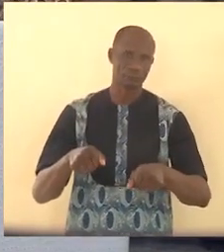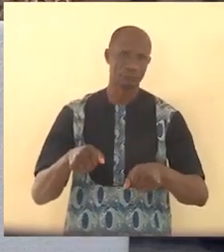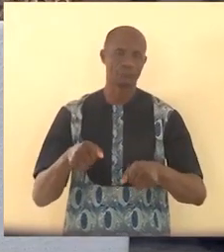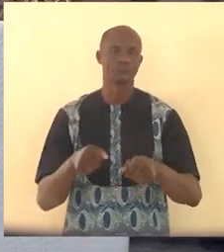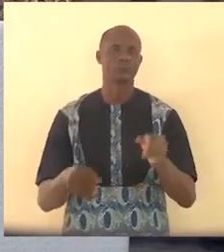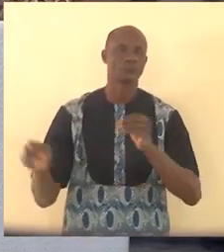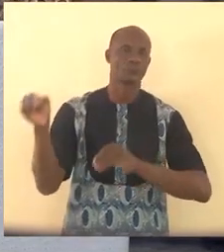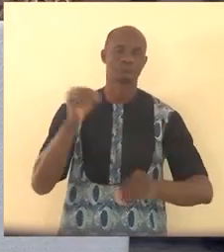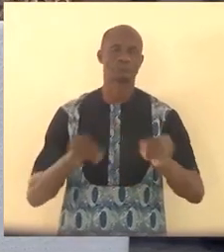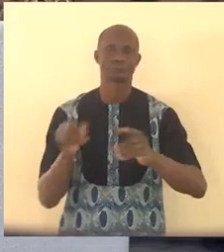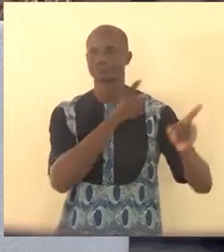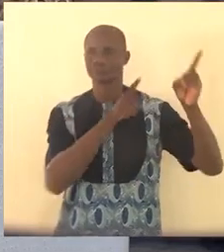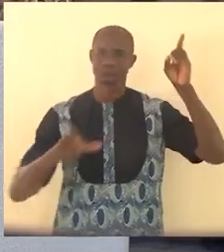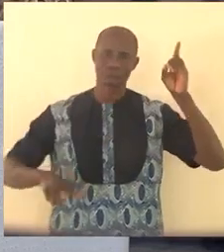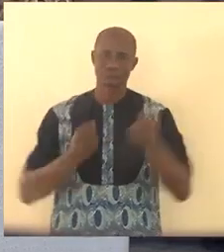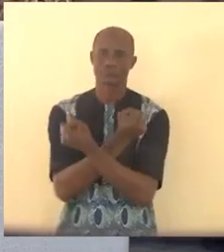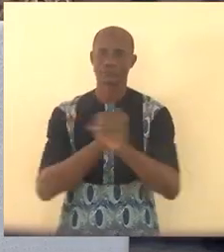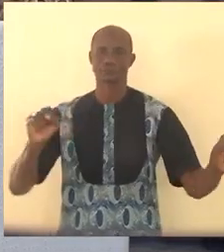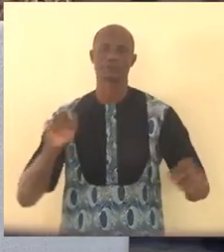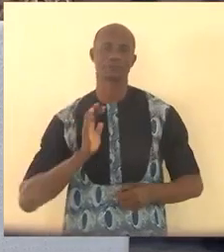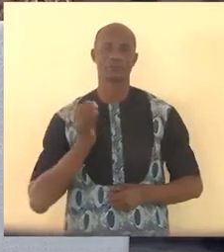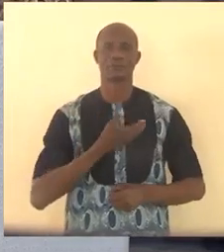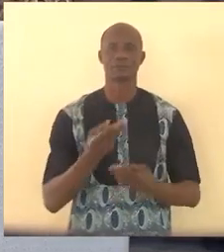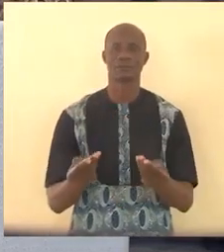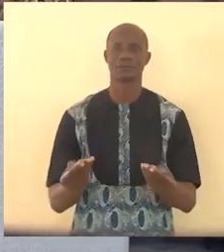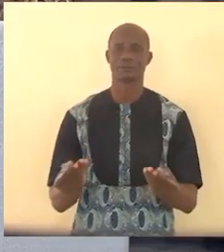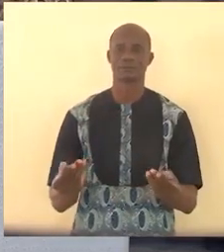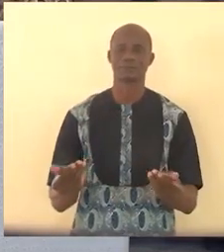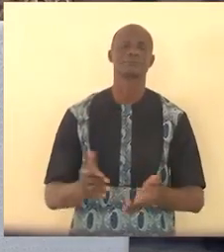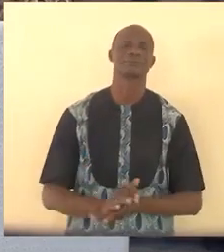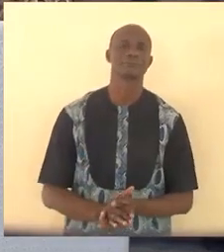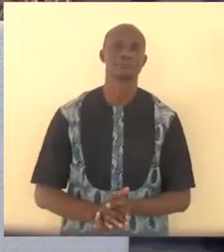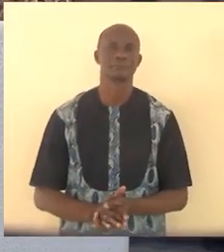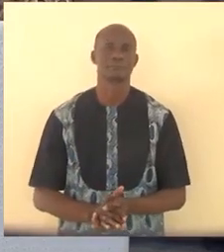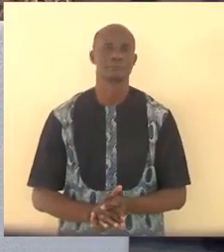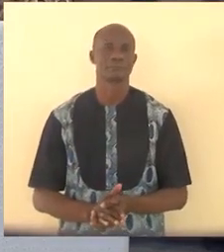able. Oh Lord, save our land.